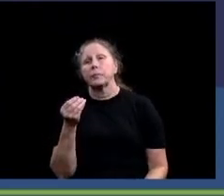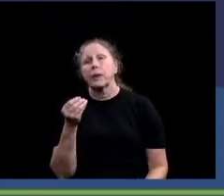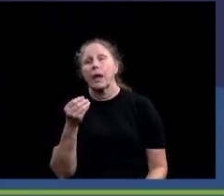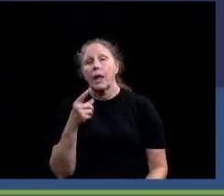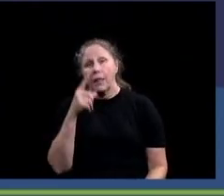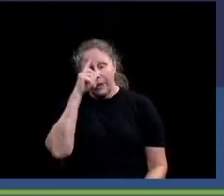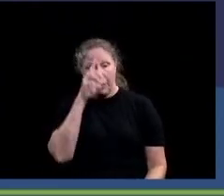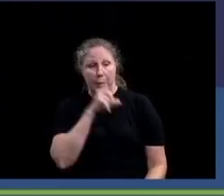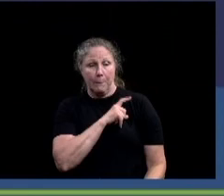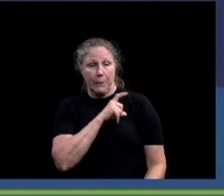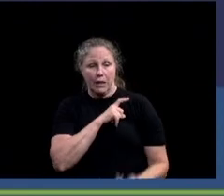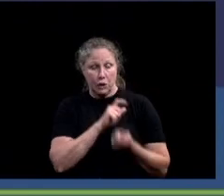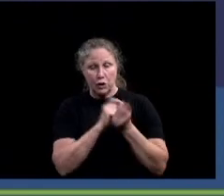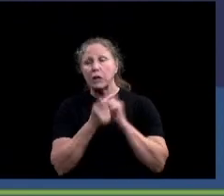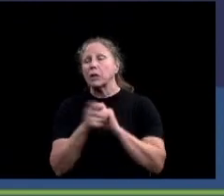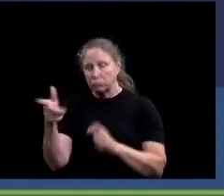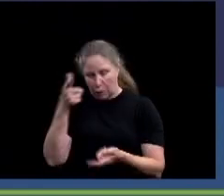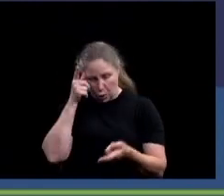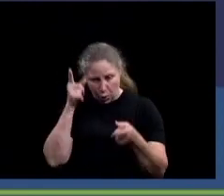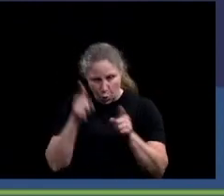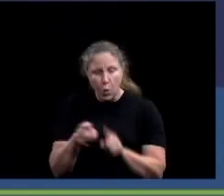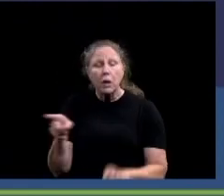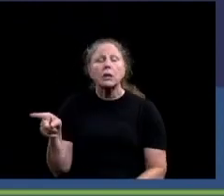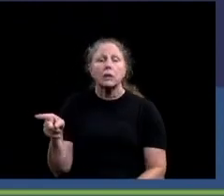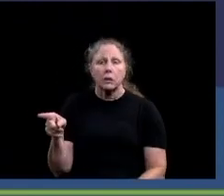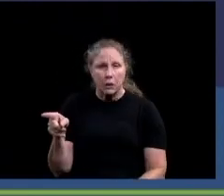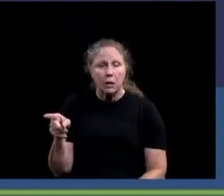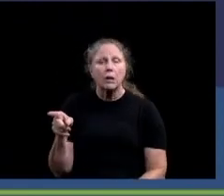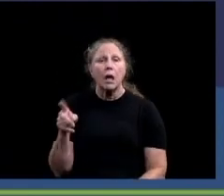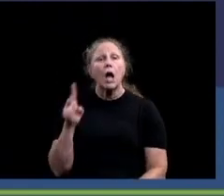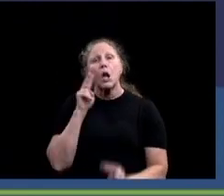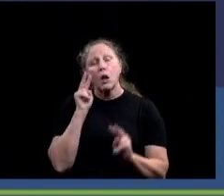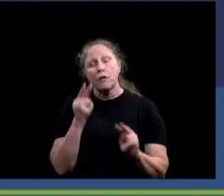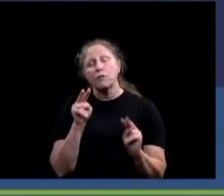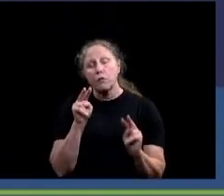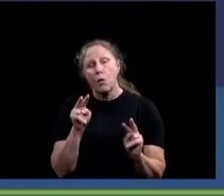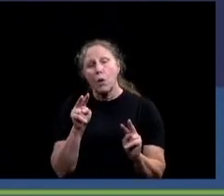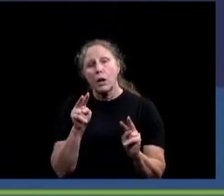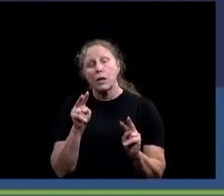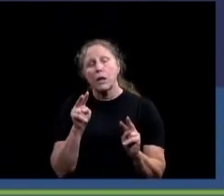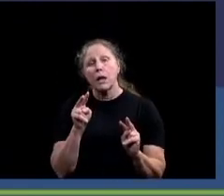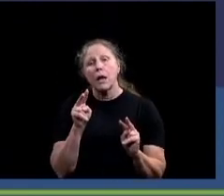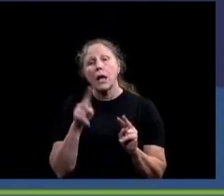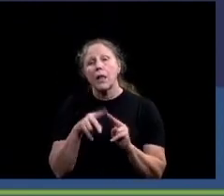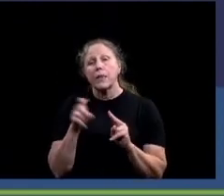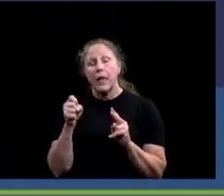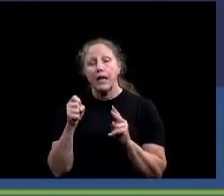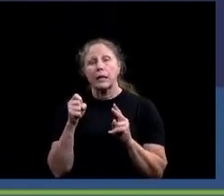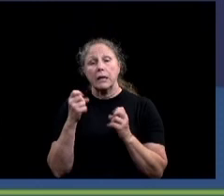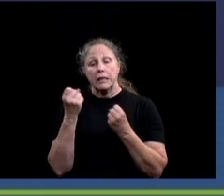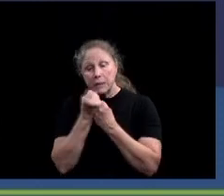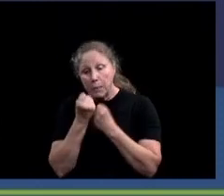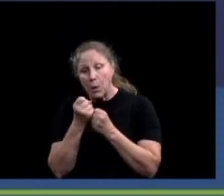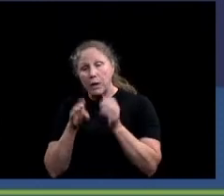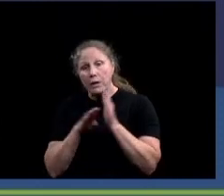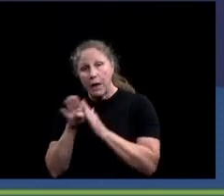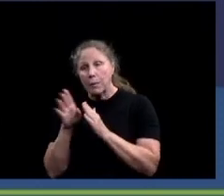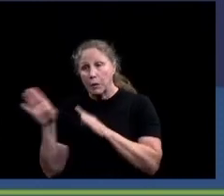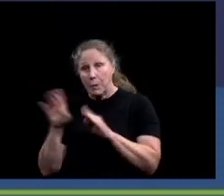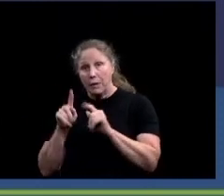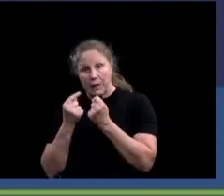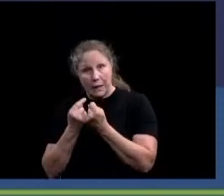and look forward to the development and support that happens with the behavior team out of the Colorado model. I think that